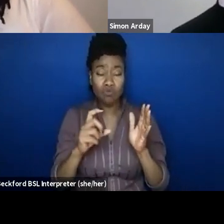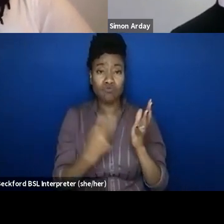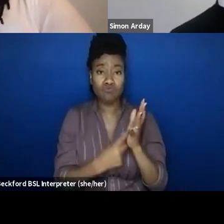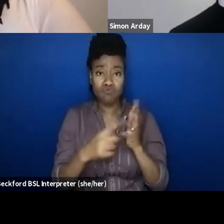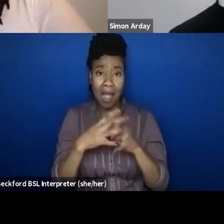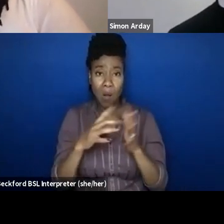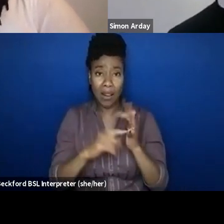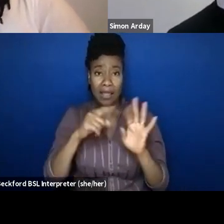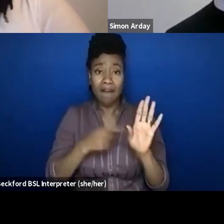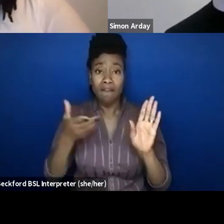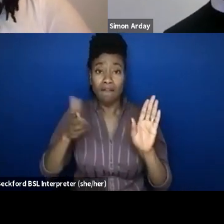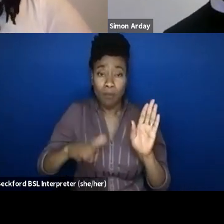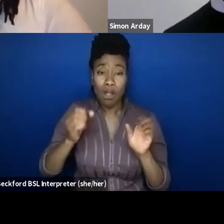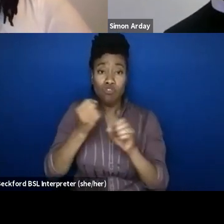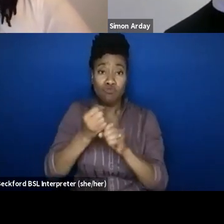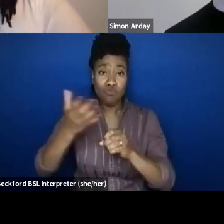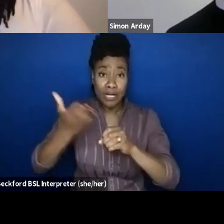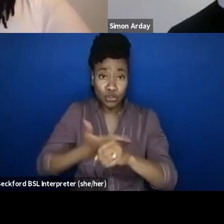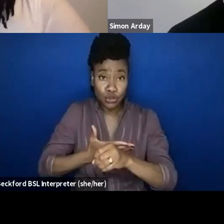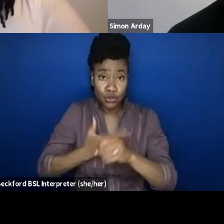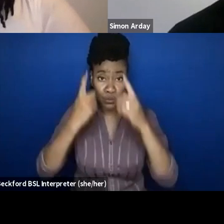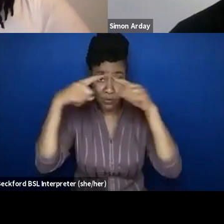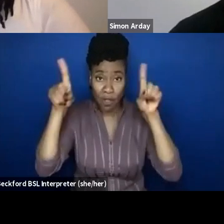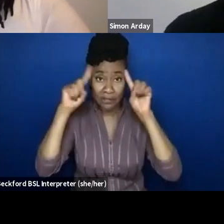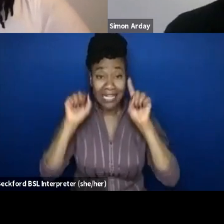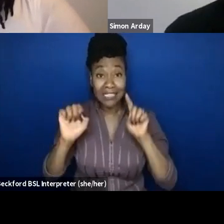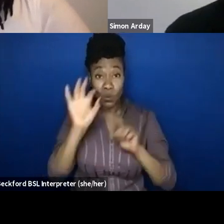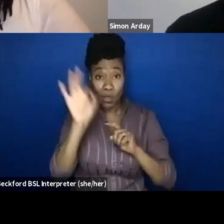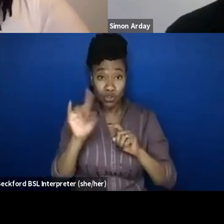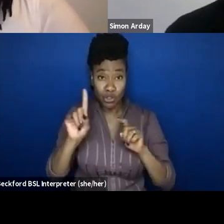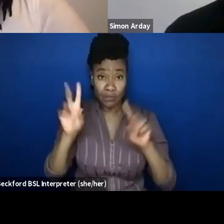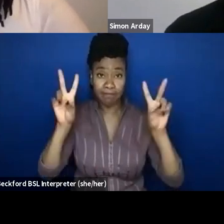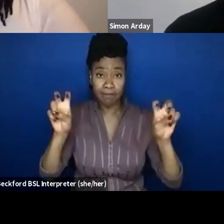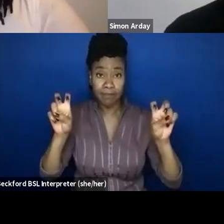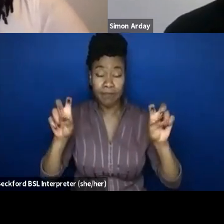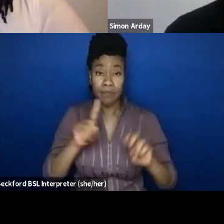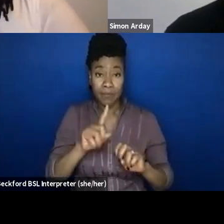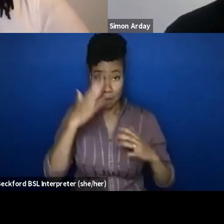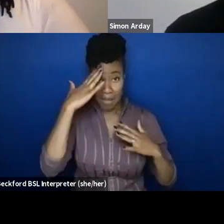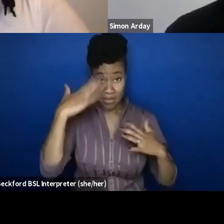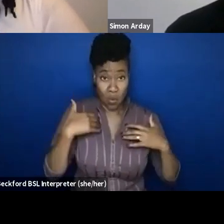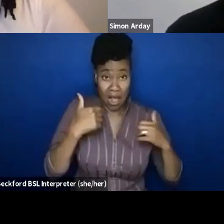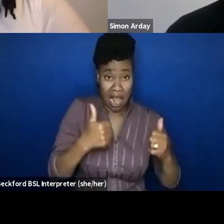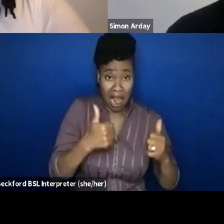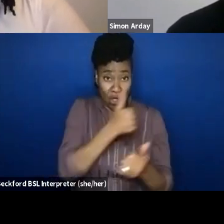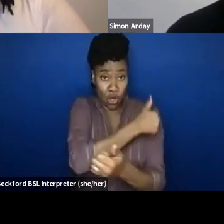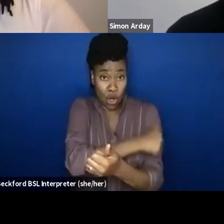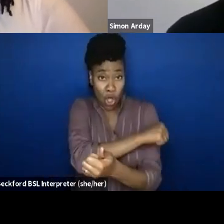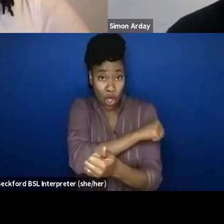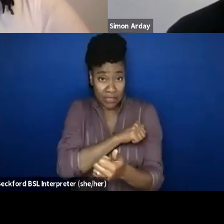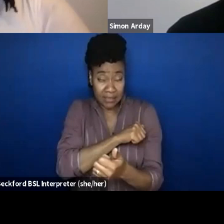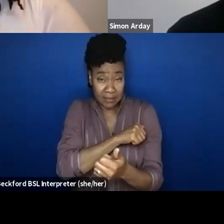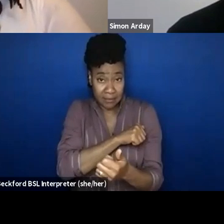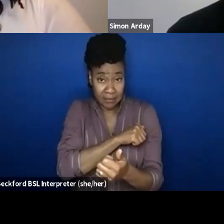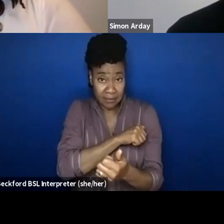University. And he asks, what mental health nursing intervention or skills did David and